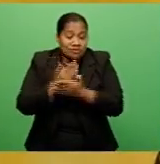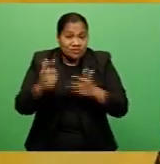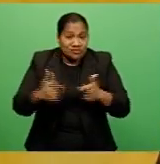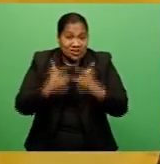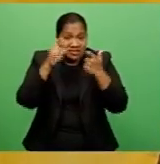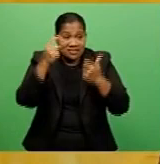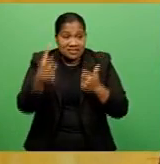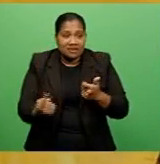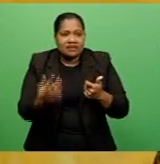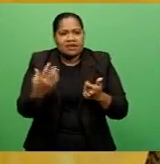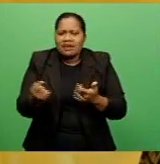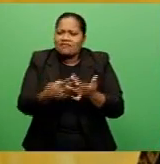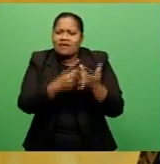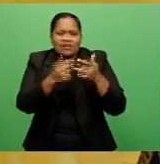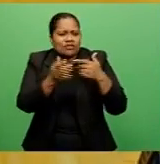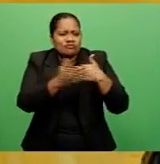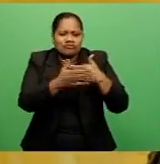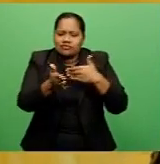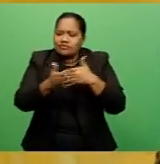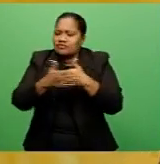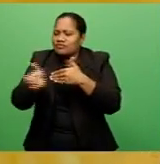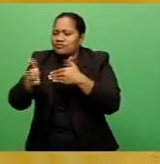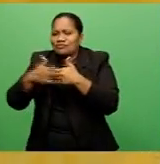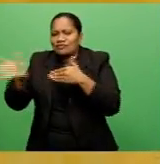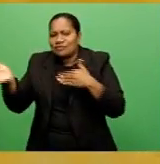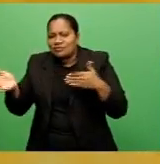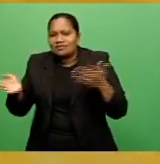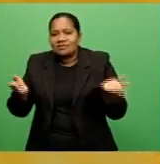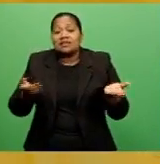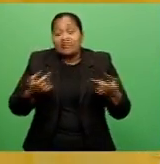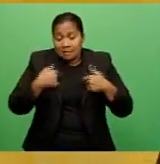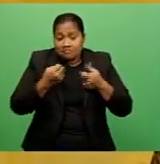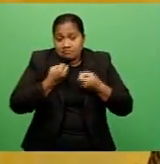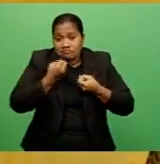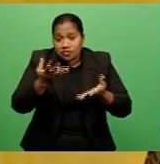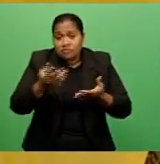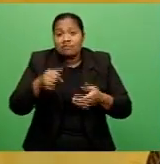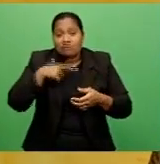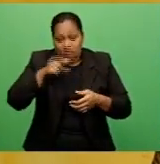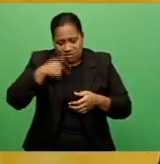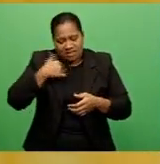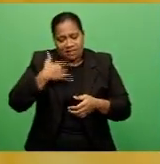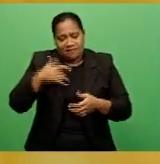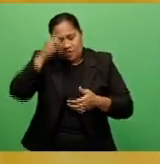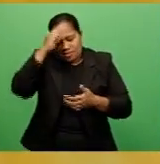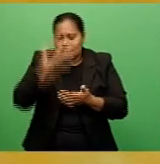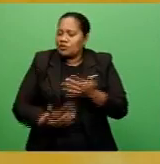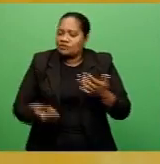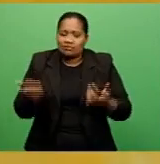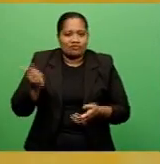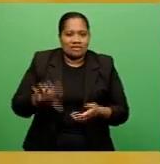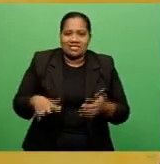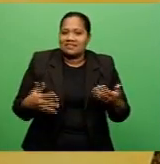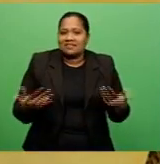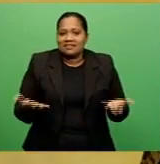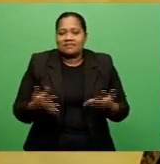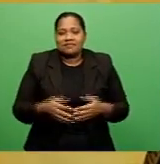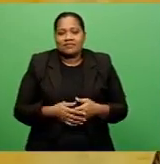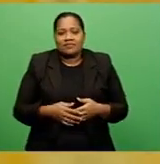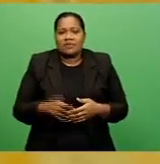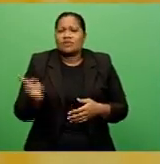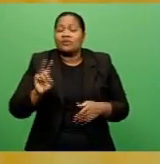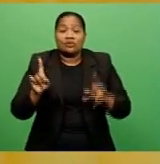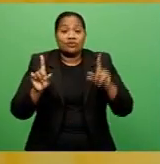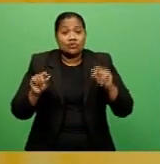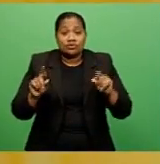other doors that will open up in front of you. And I'm telling you this because I've lived by experience. And not only that, whatever you do,